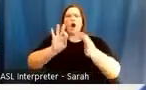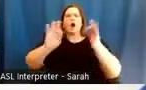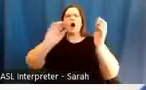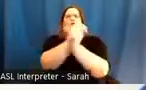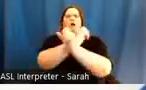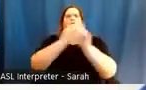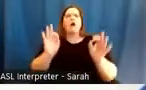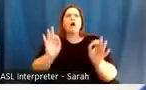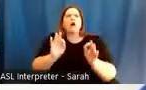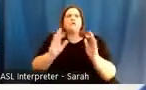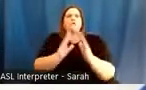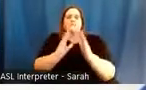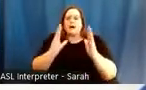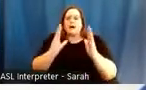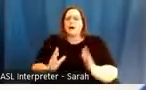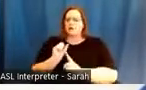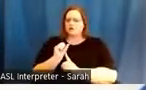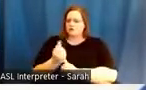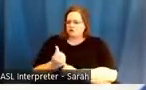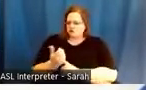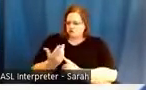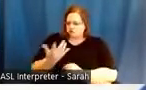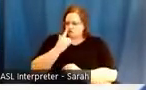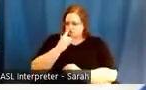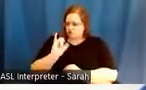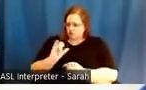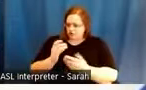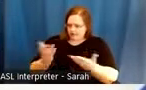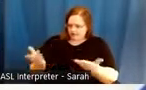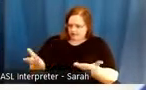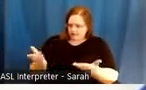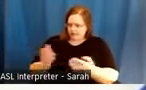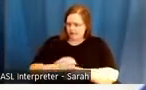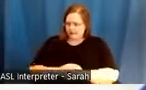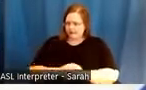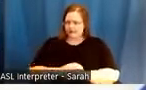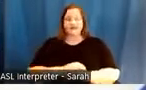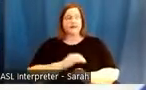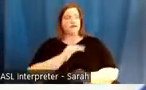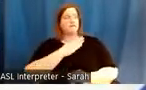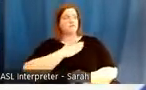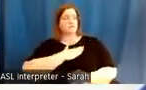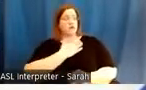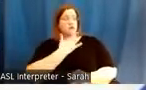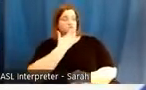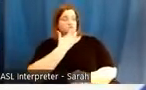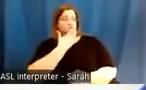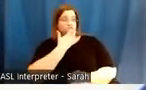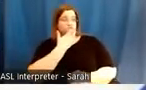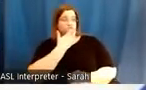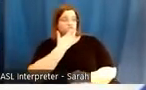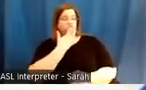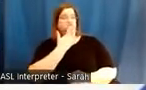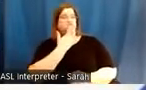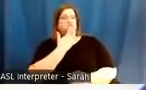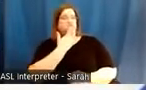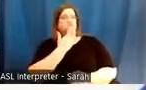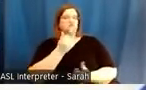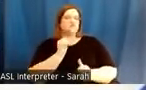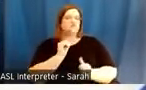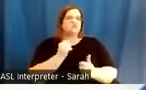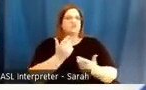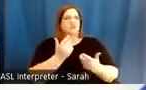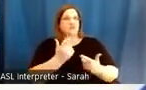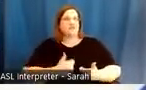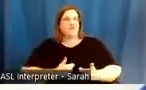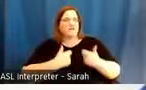housing situation, what would that be like? If I had my choice for housing, I would try to like live with